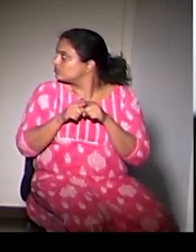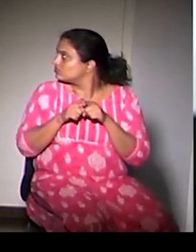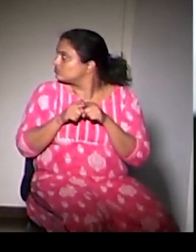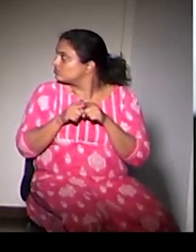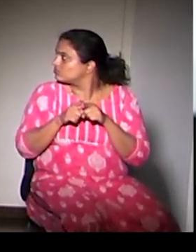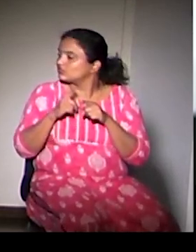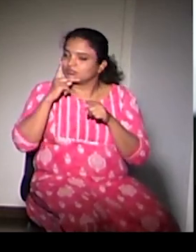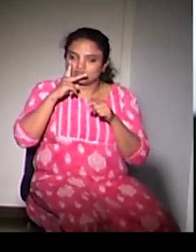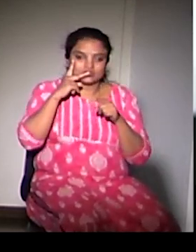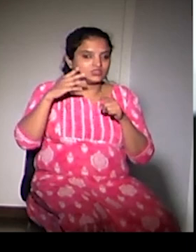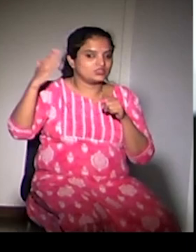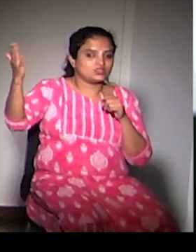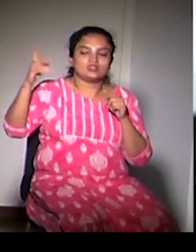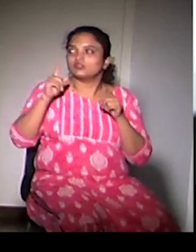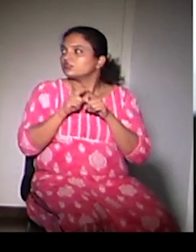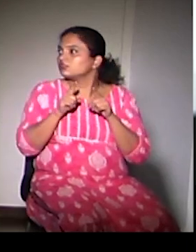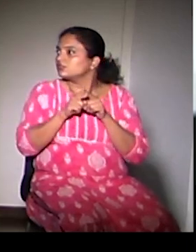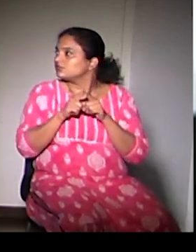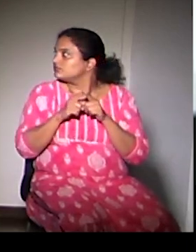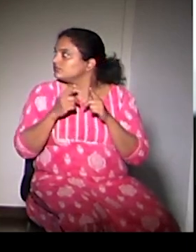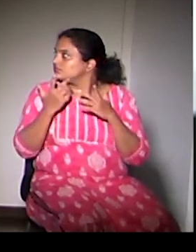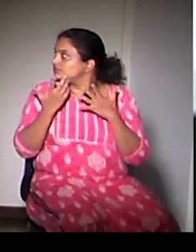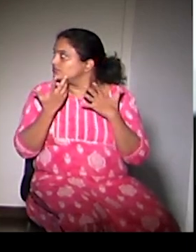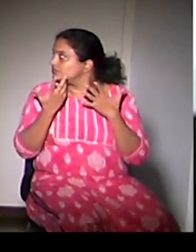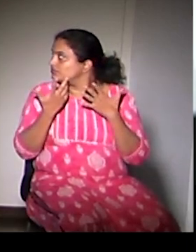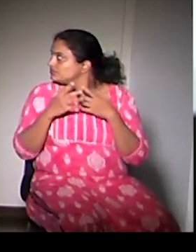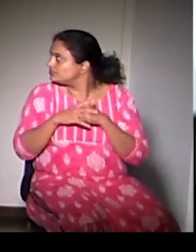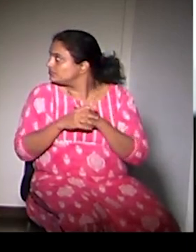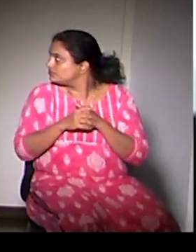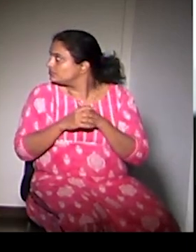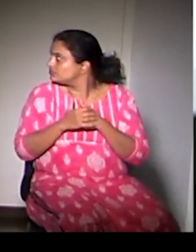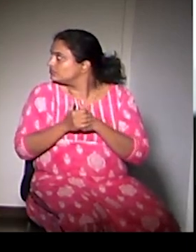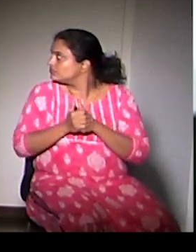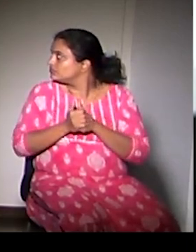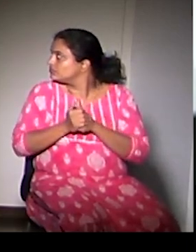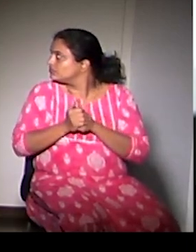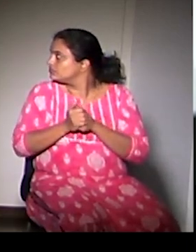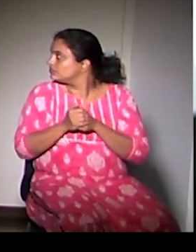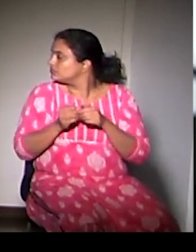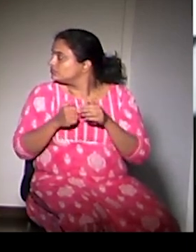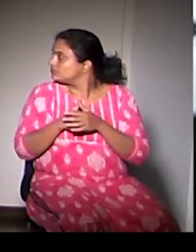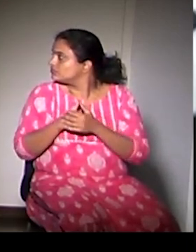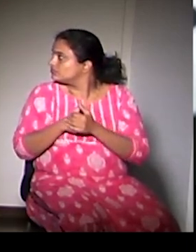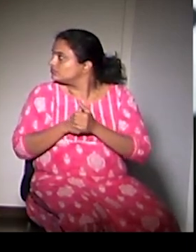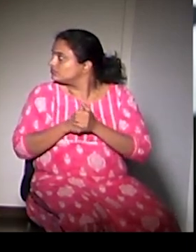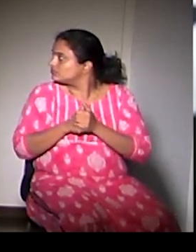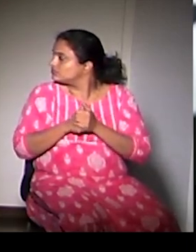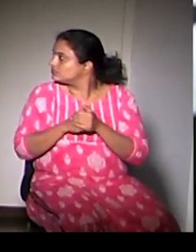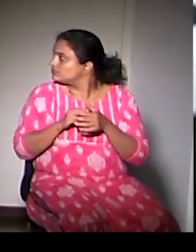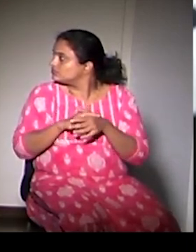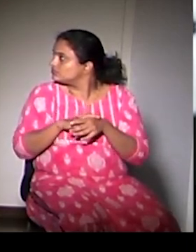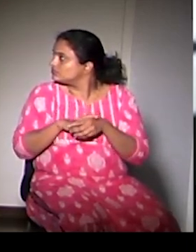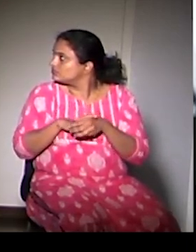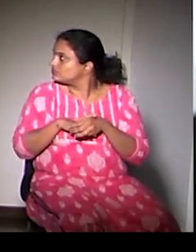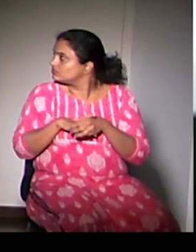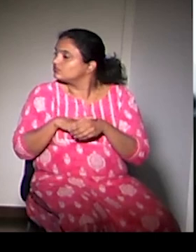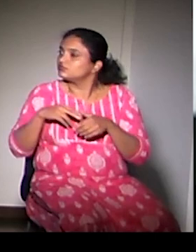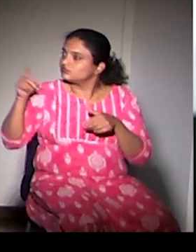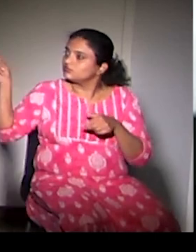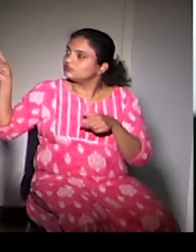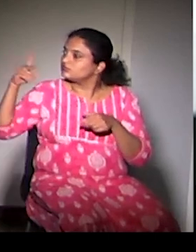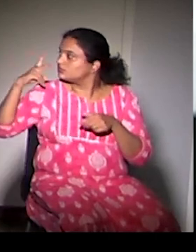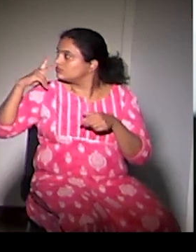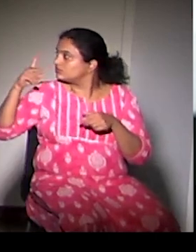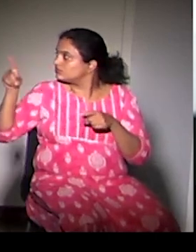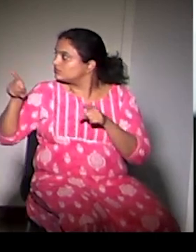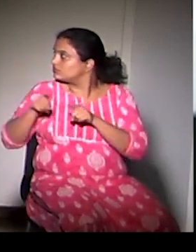right. So, these buildings need to be protected. I think that these monuments we've seen, they're